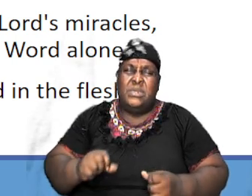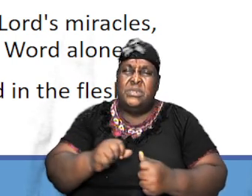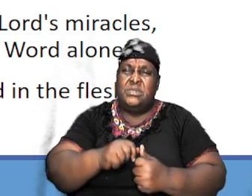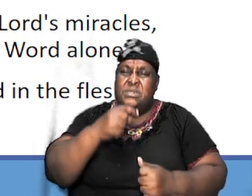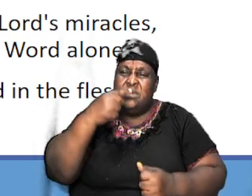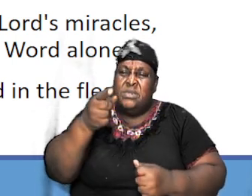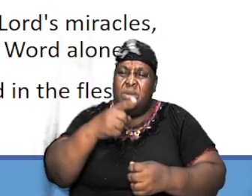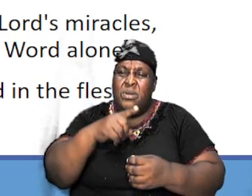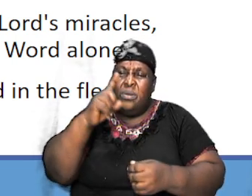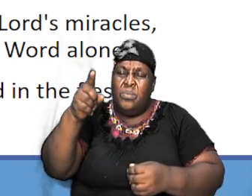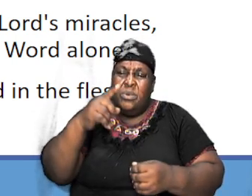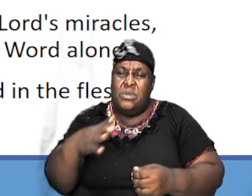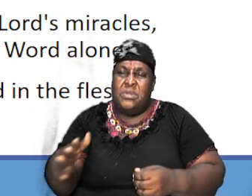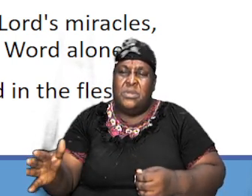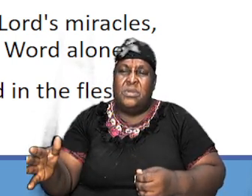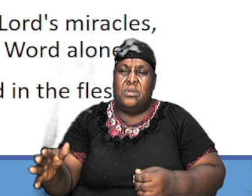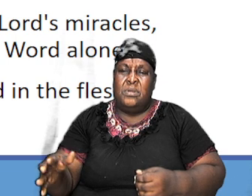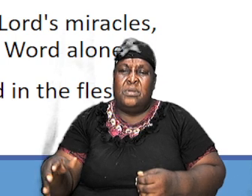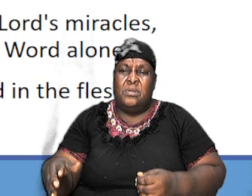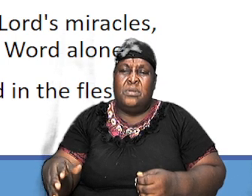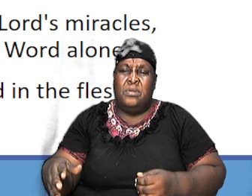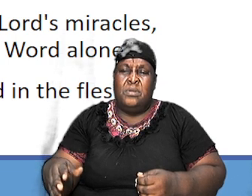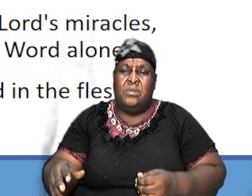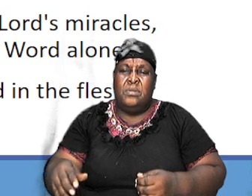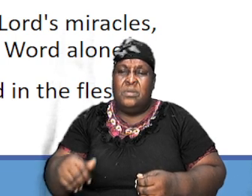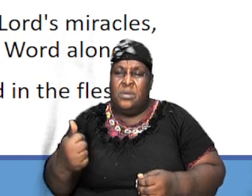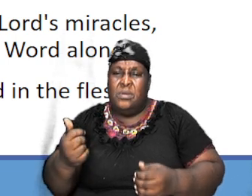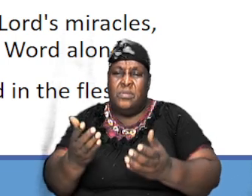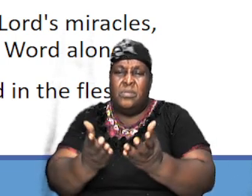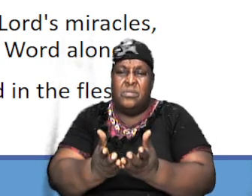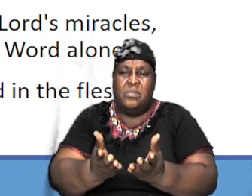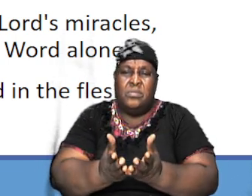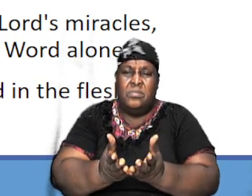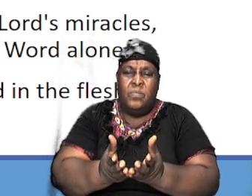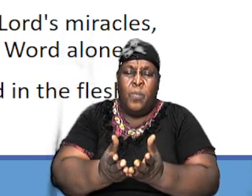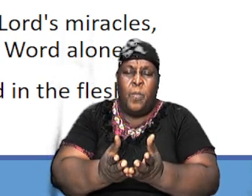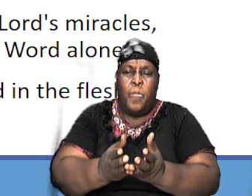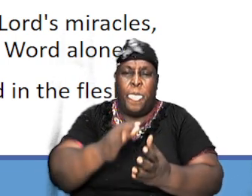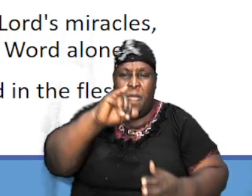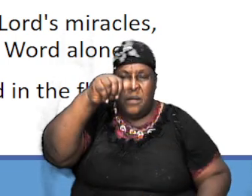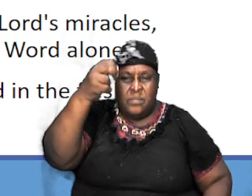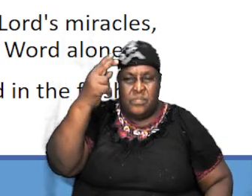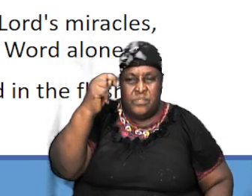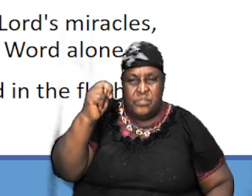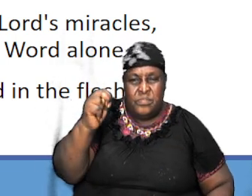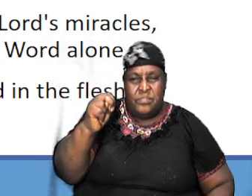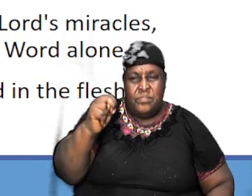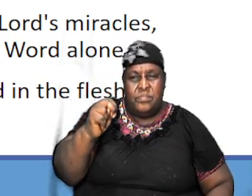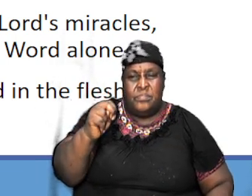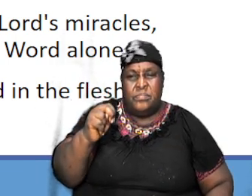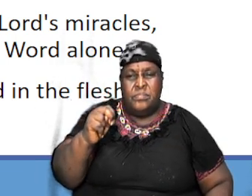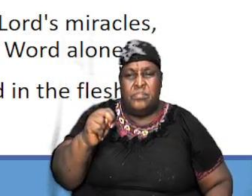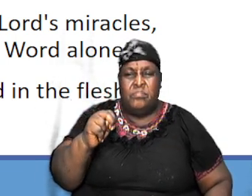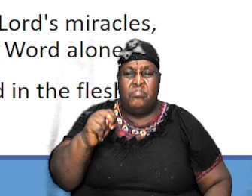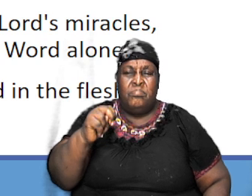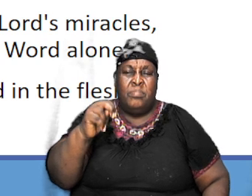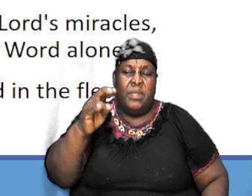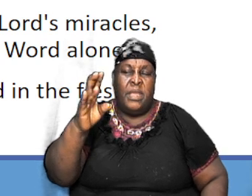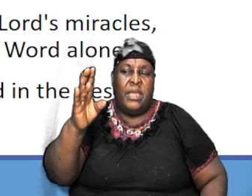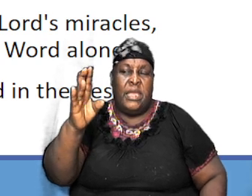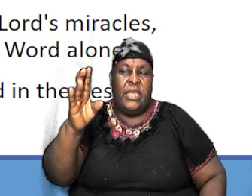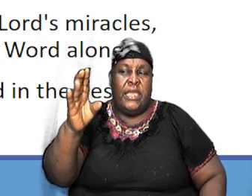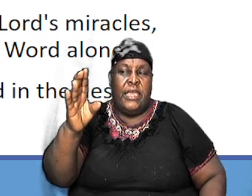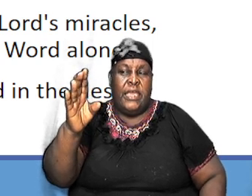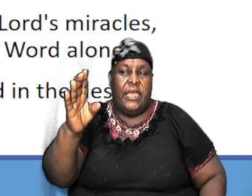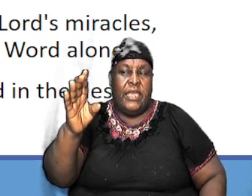the theme. In contrast to the other books, John has only 8 of the Lord's miracles. So not a lot of the